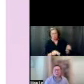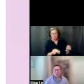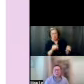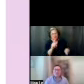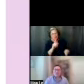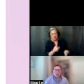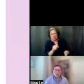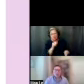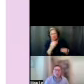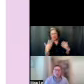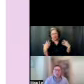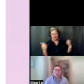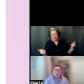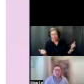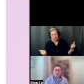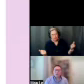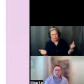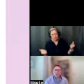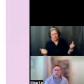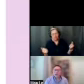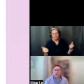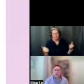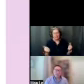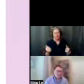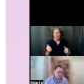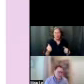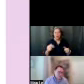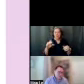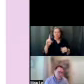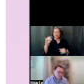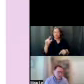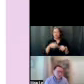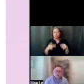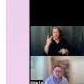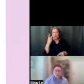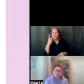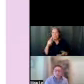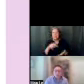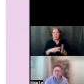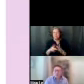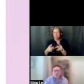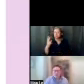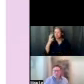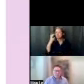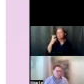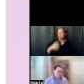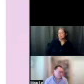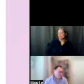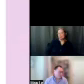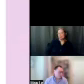Of course, invisible disabilities are met with skepticism, right? If you can't see it, touch it, or